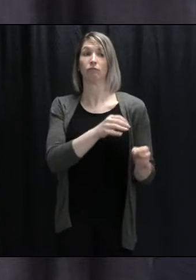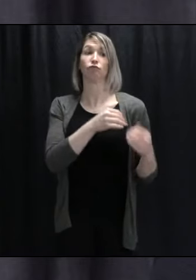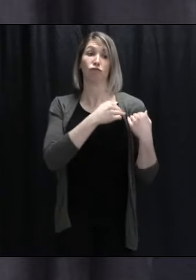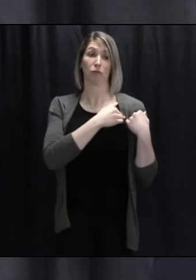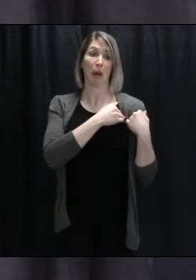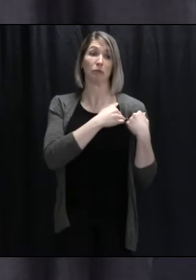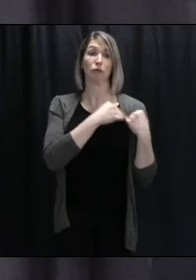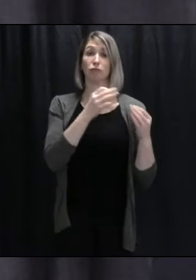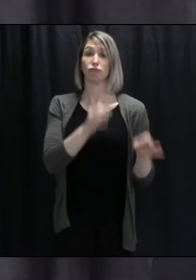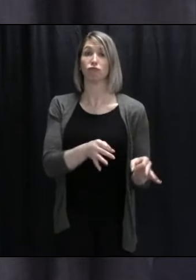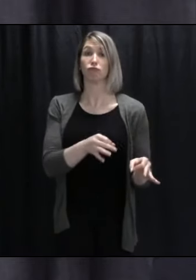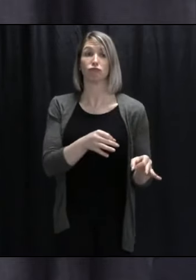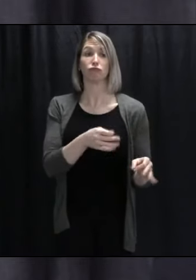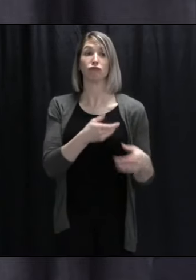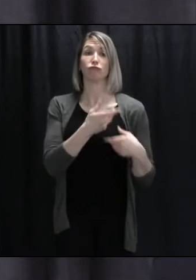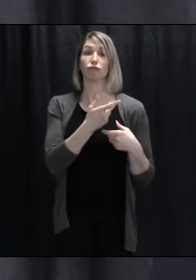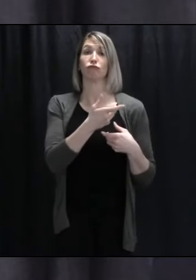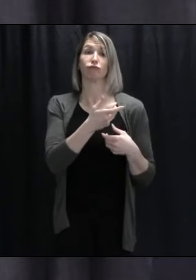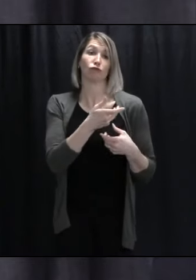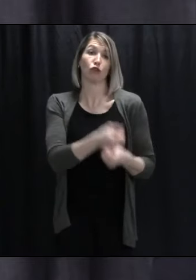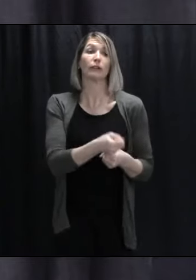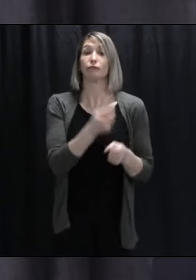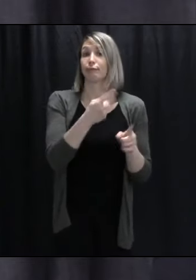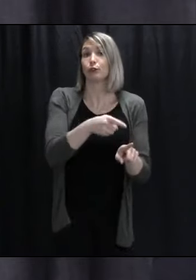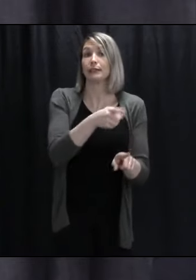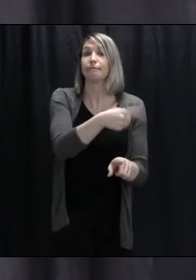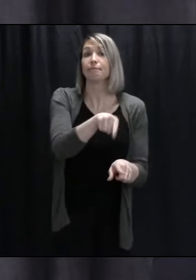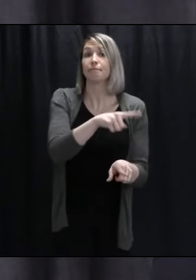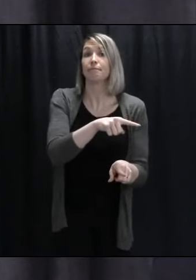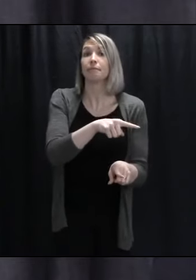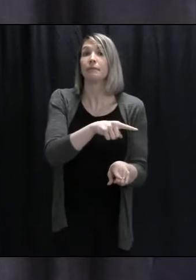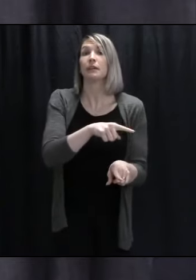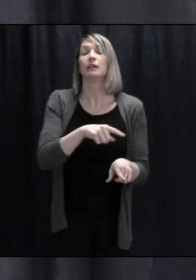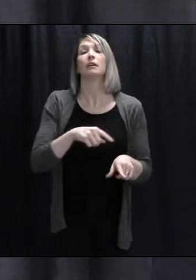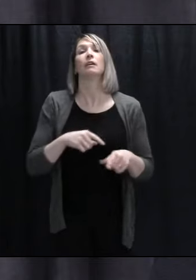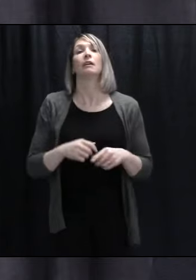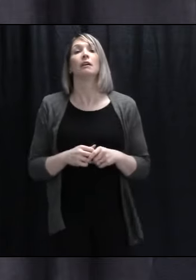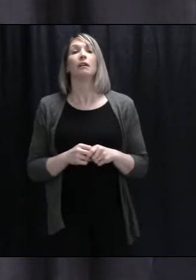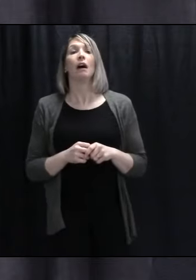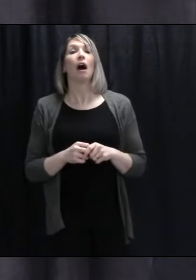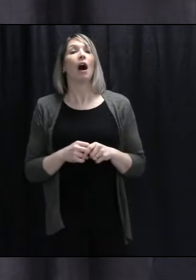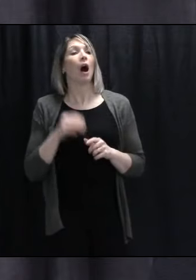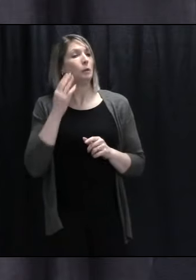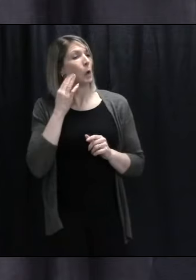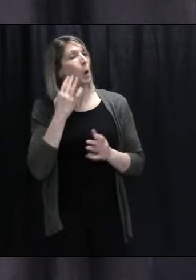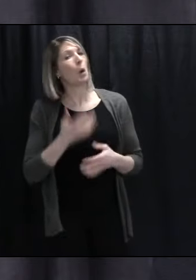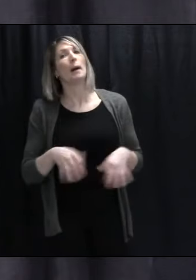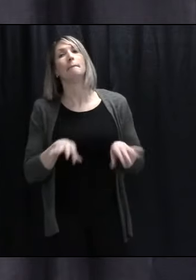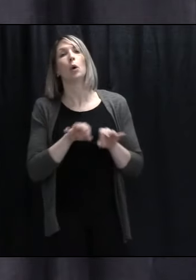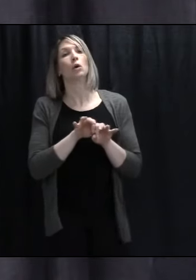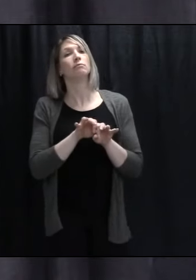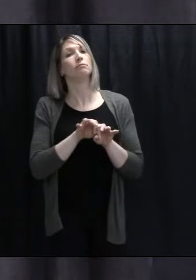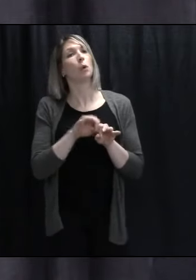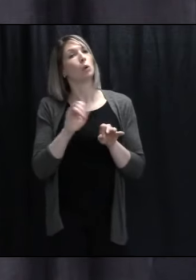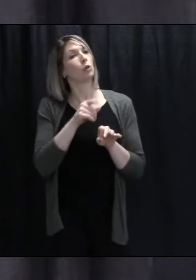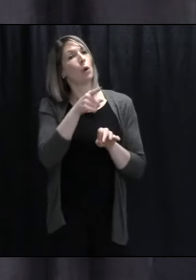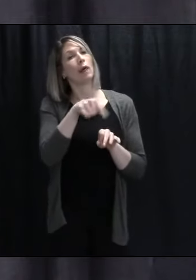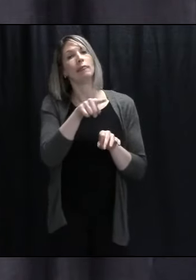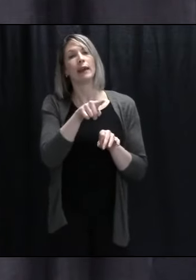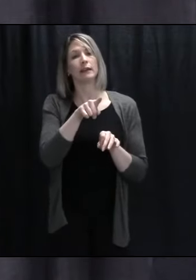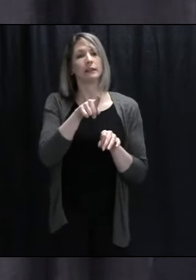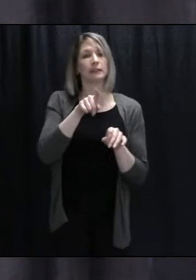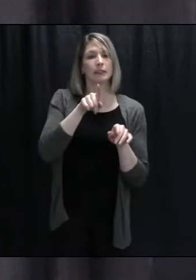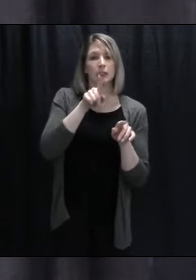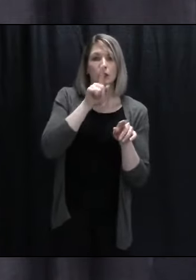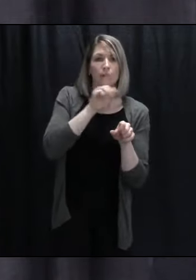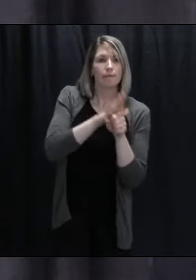making sure that you get an opportunity to reaffirm, I'm sure, that the importance of physical distancing.